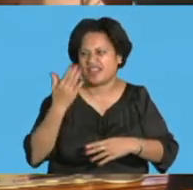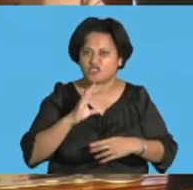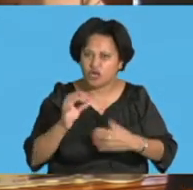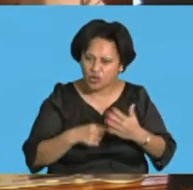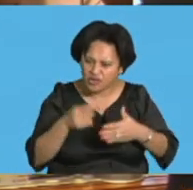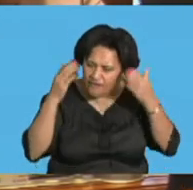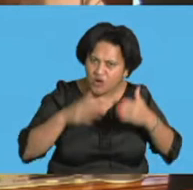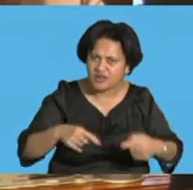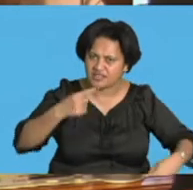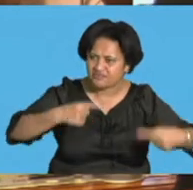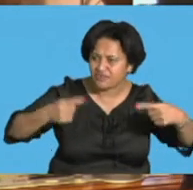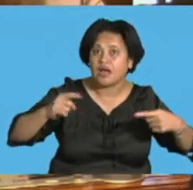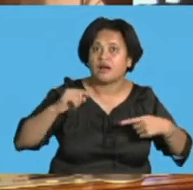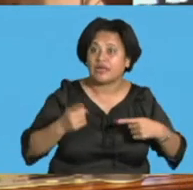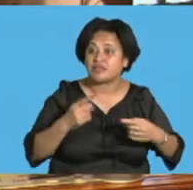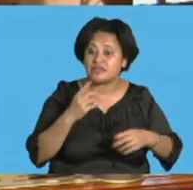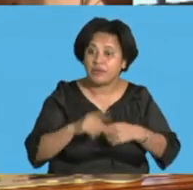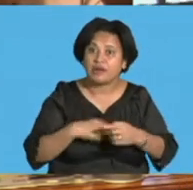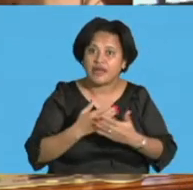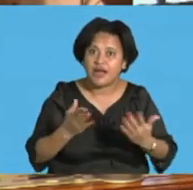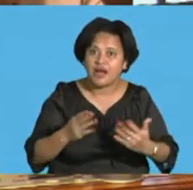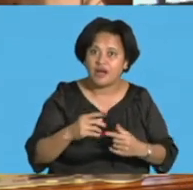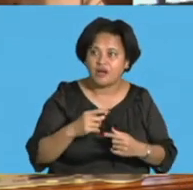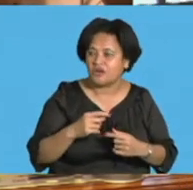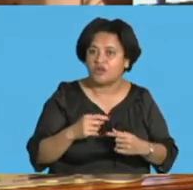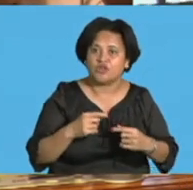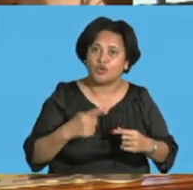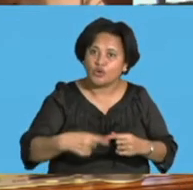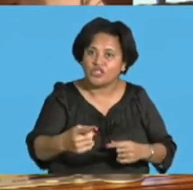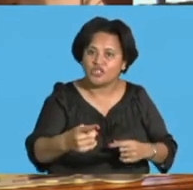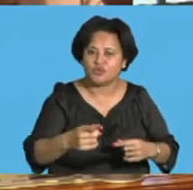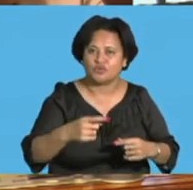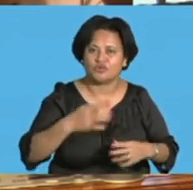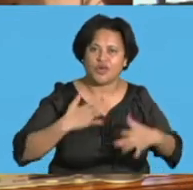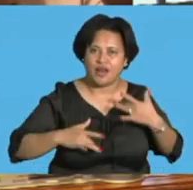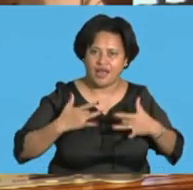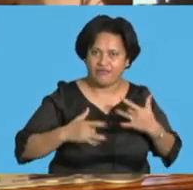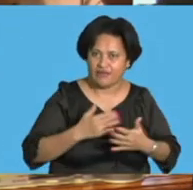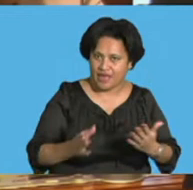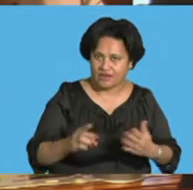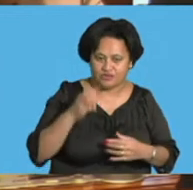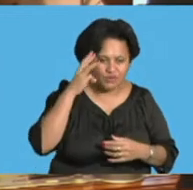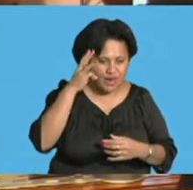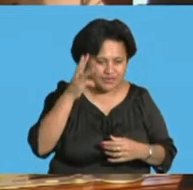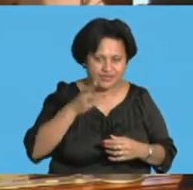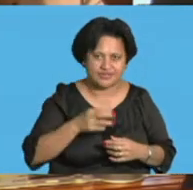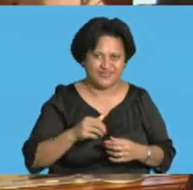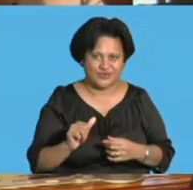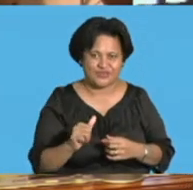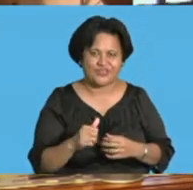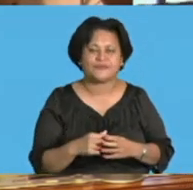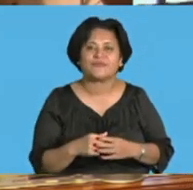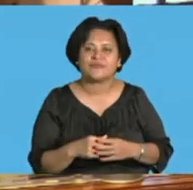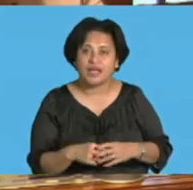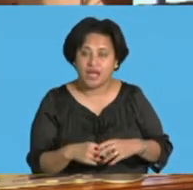It is about lifelong learning, ensuring a healthy diet, and of course, an avenue for making an income. Mr. Speaker,